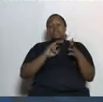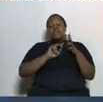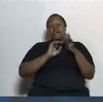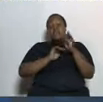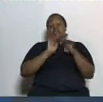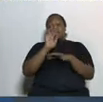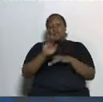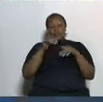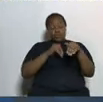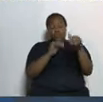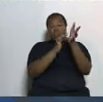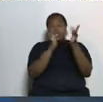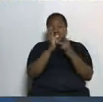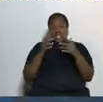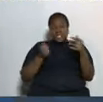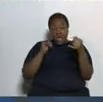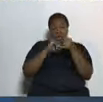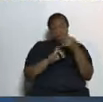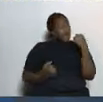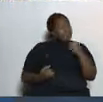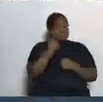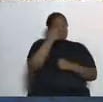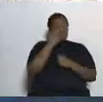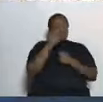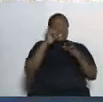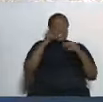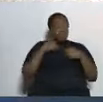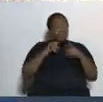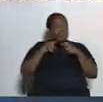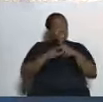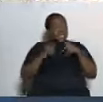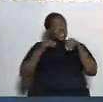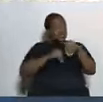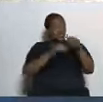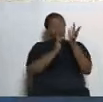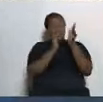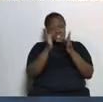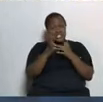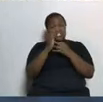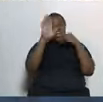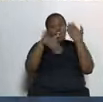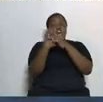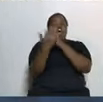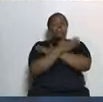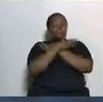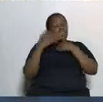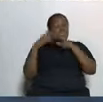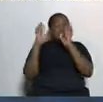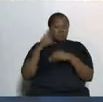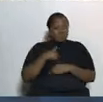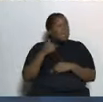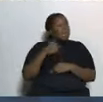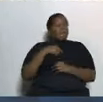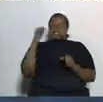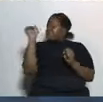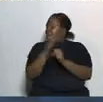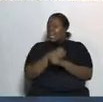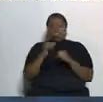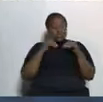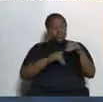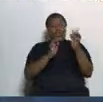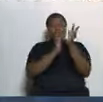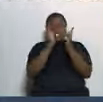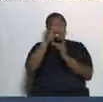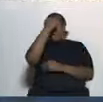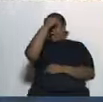going to beat me. If I step out to follow Jesus, all my friends are going to forsake me. I can't step out to follow Jesus because I've